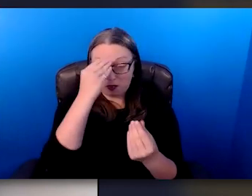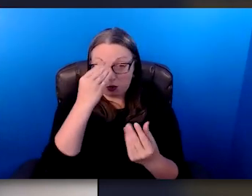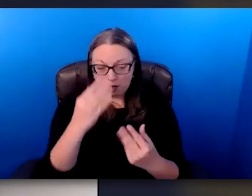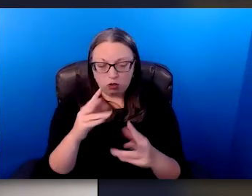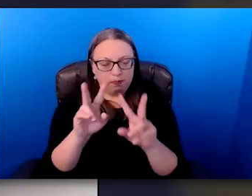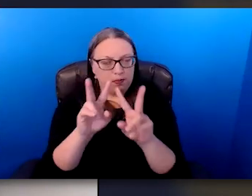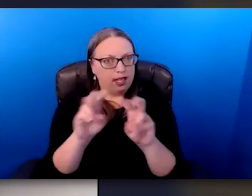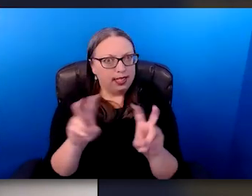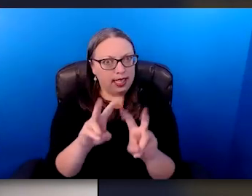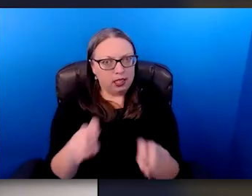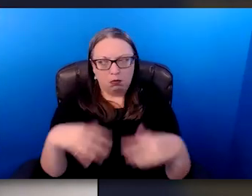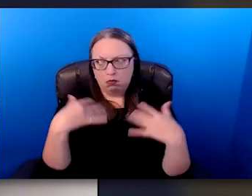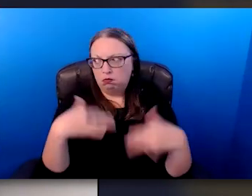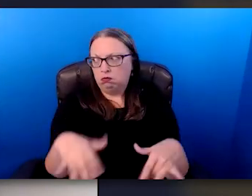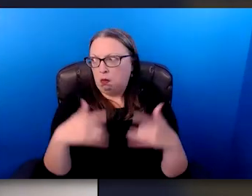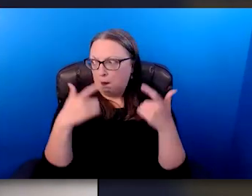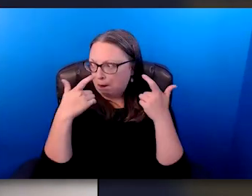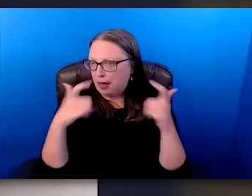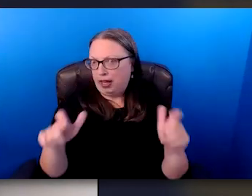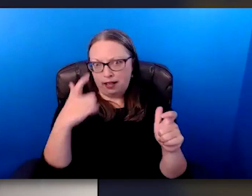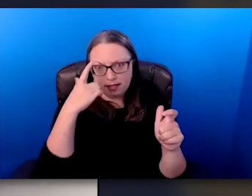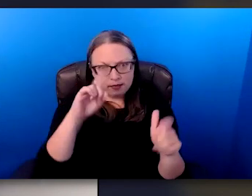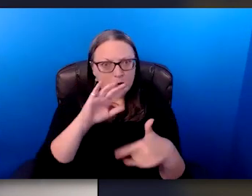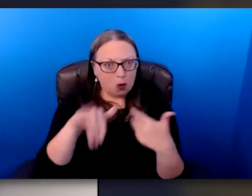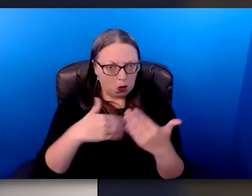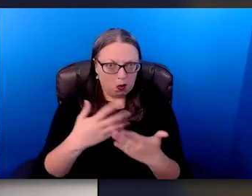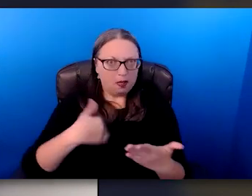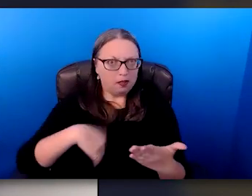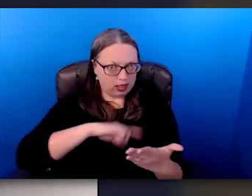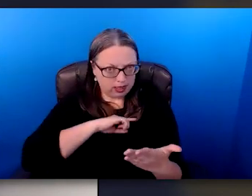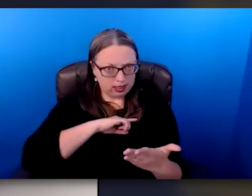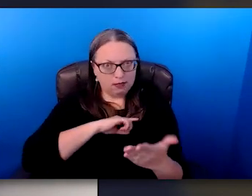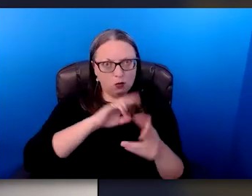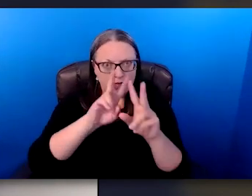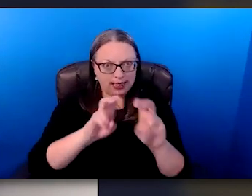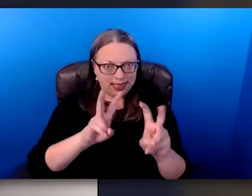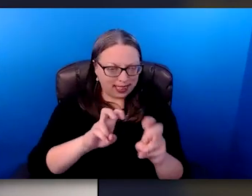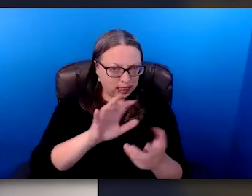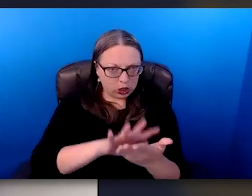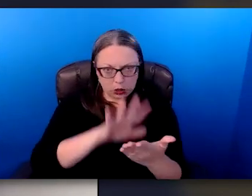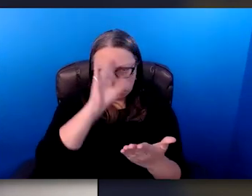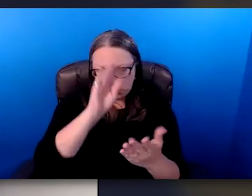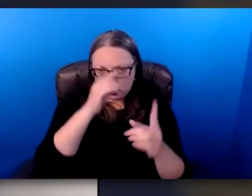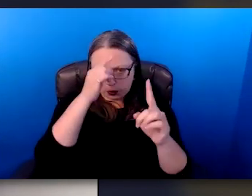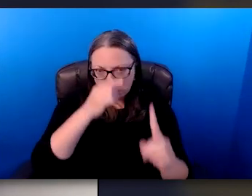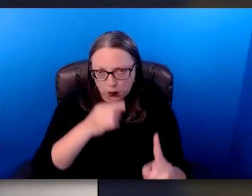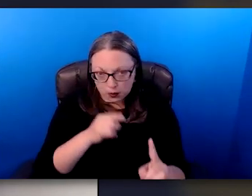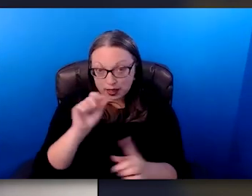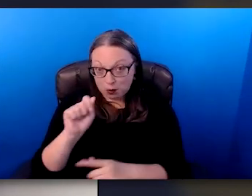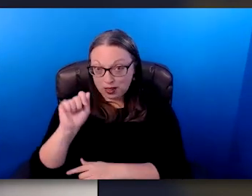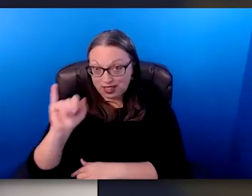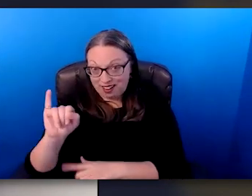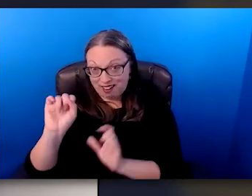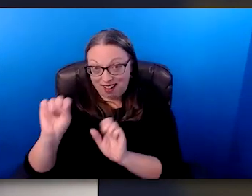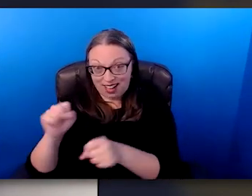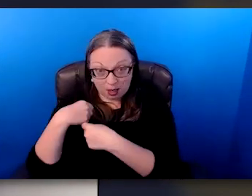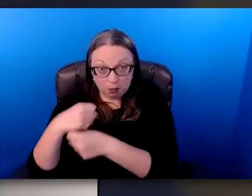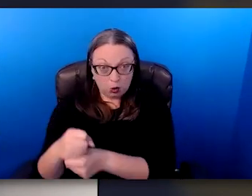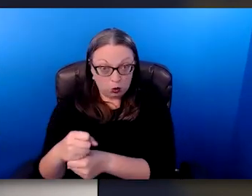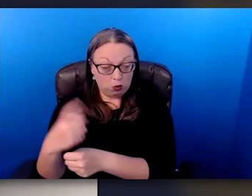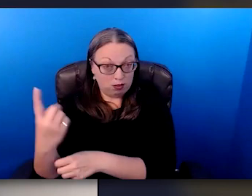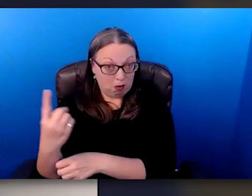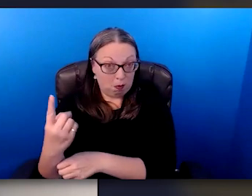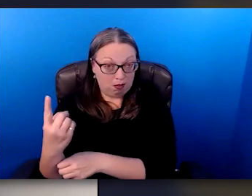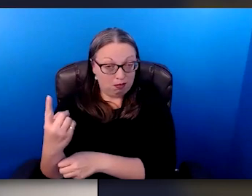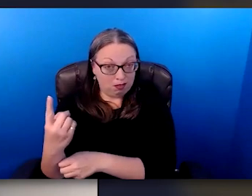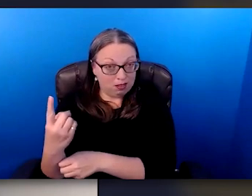Assessment is huge for all of us in terms of assessing learning outcomes, and when AI can produce something that is meant